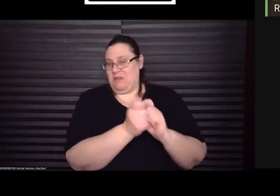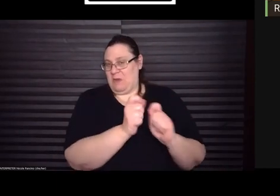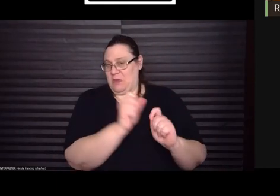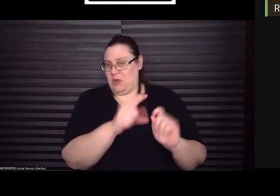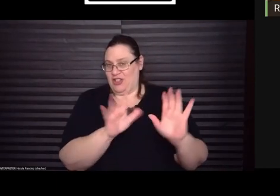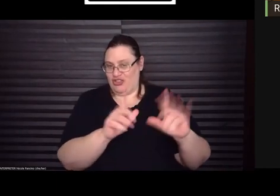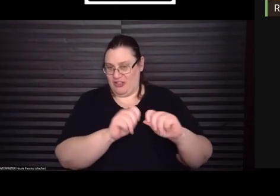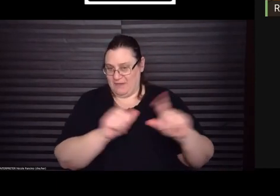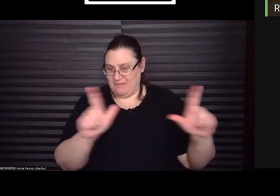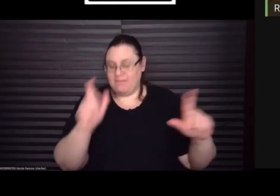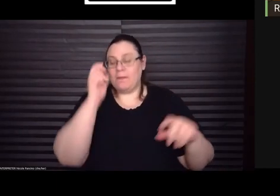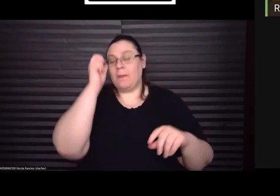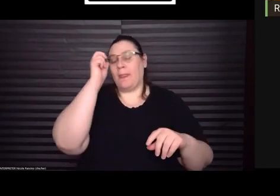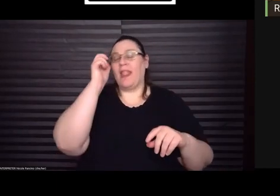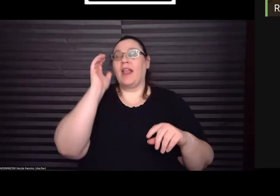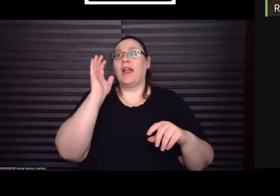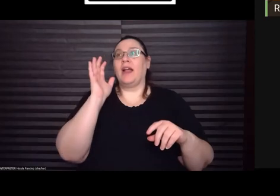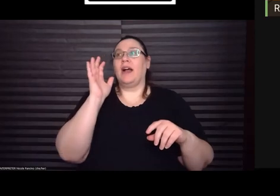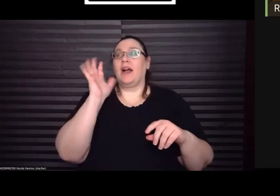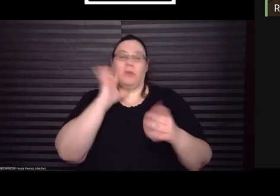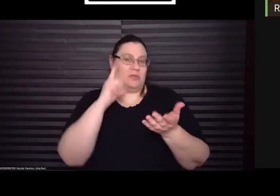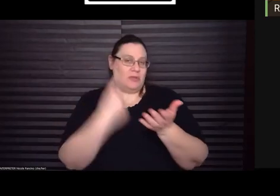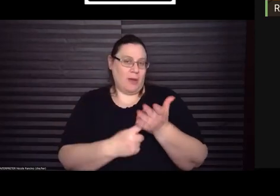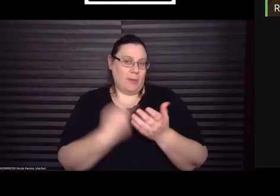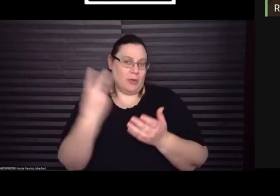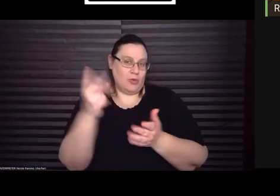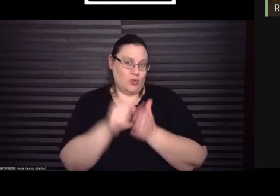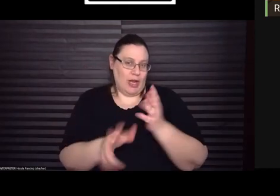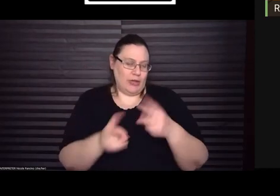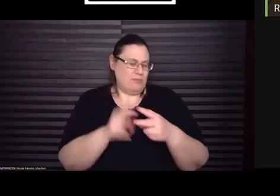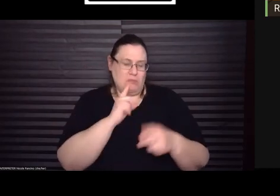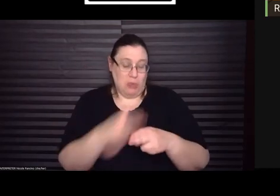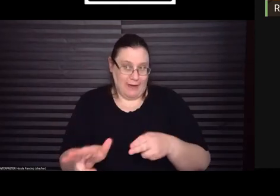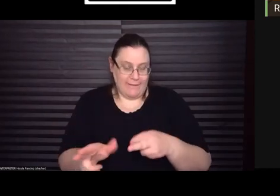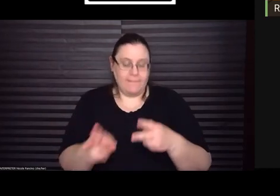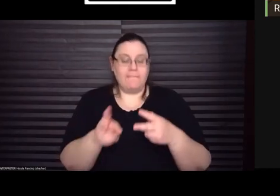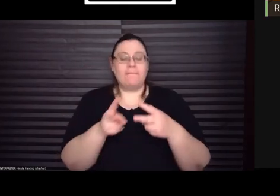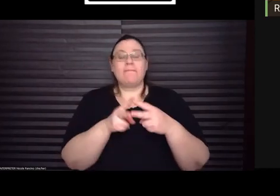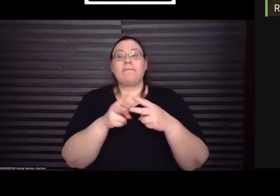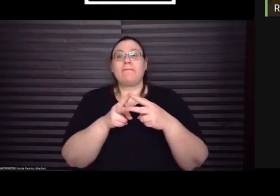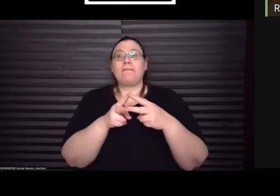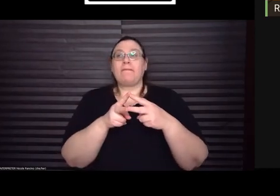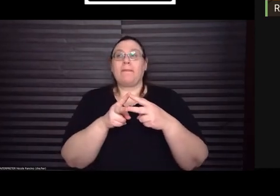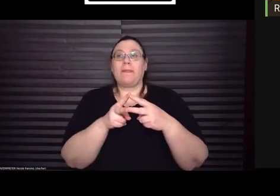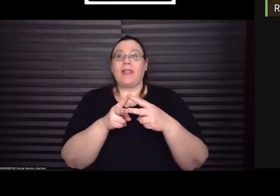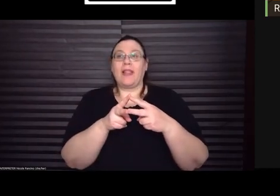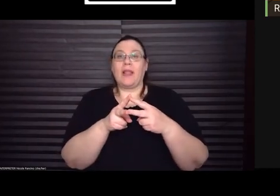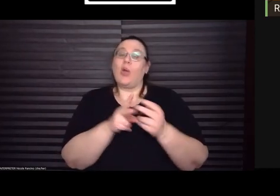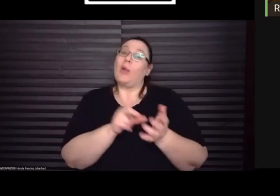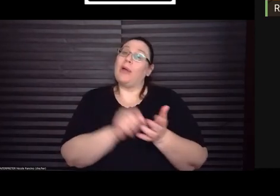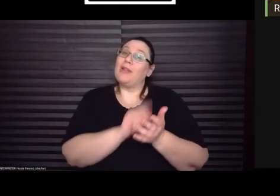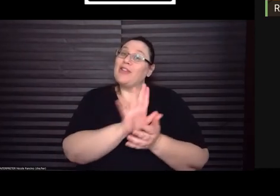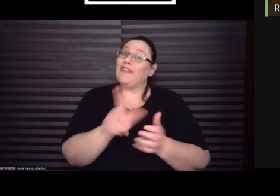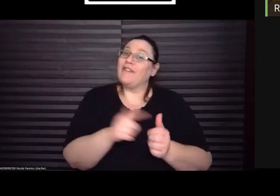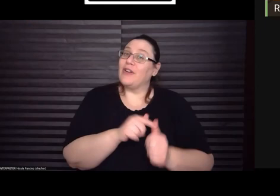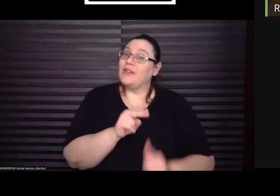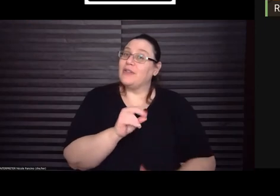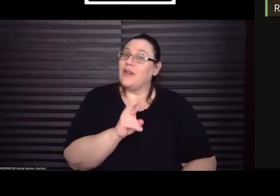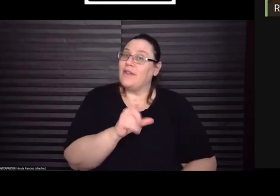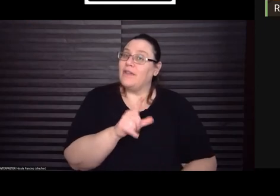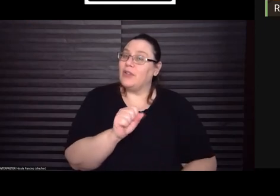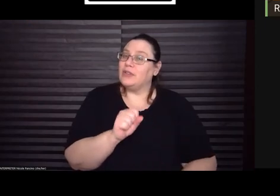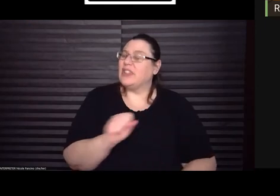that question, and I am going to say, I'm gonna talk about two writers, just very briefly, who are publishing their first